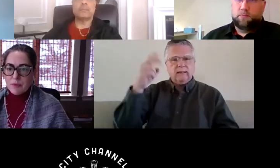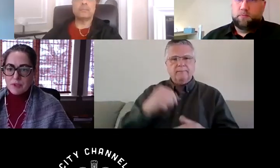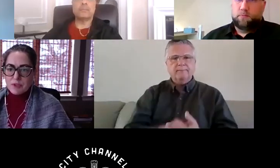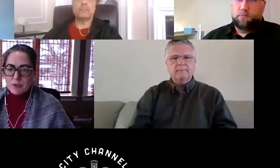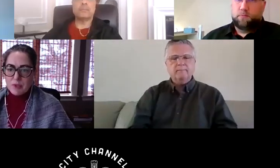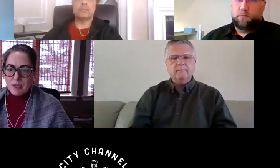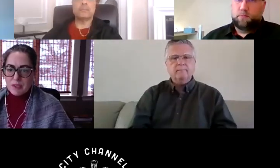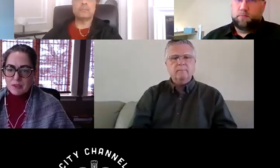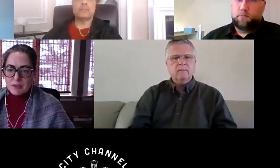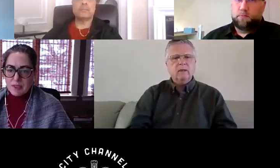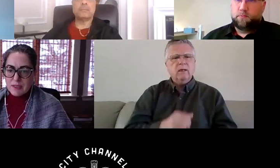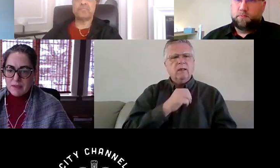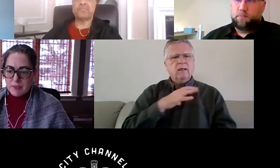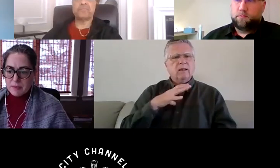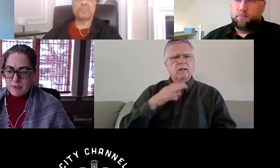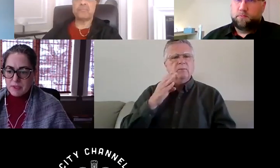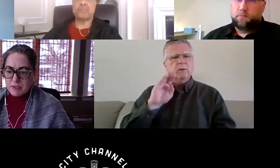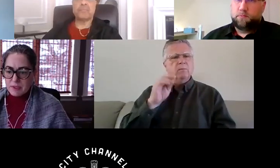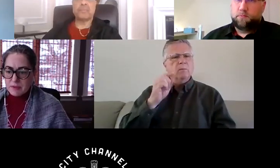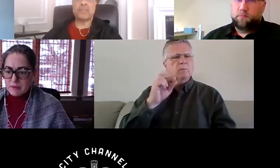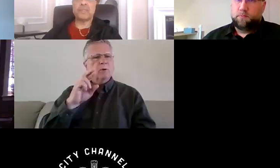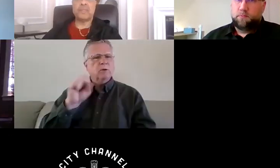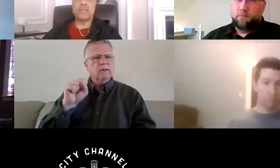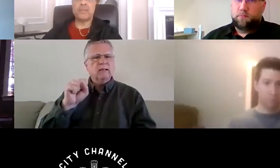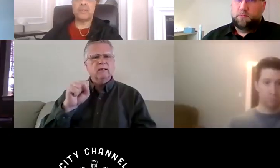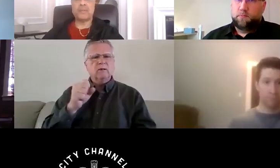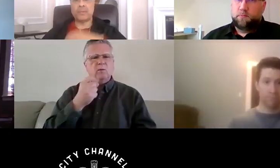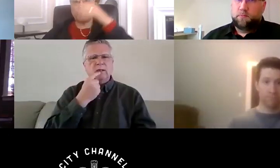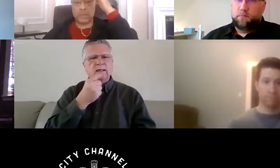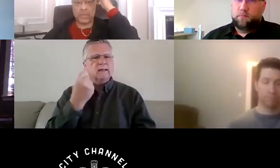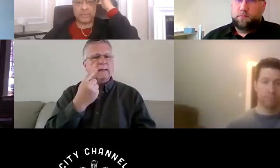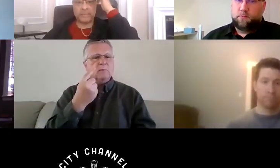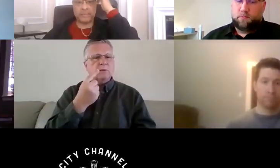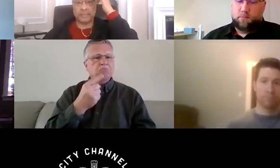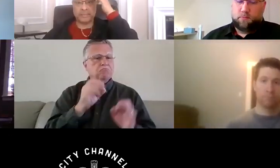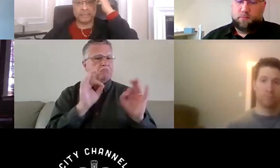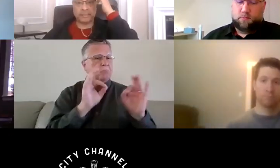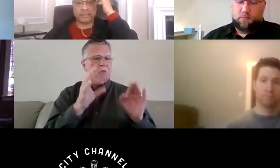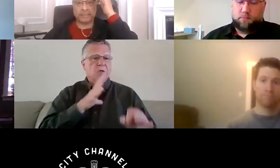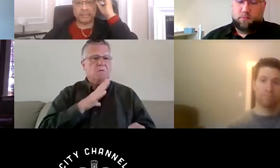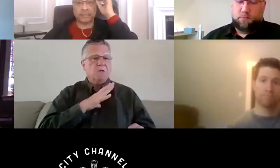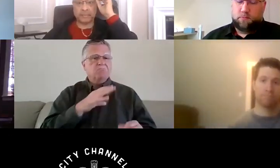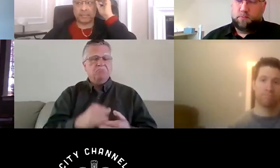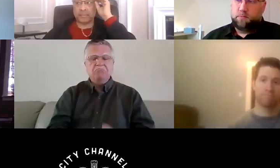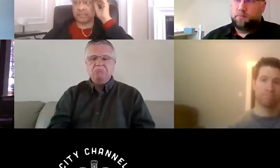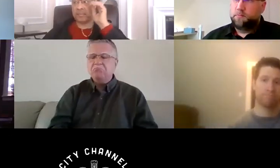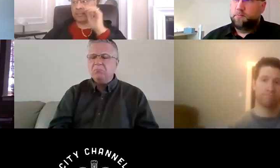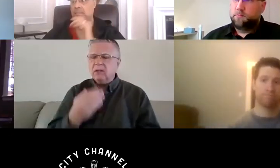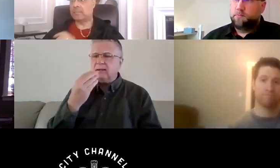Councilman Burgess, do you want to say anything about the project? No, I'm good. Thank you.